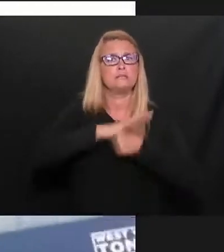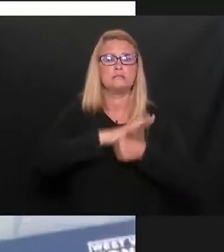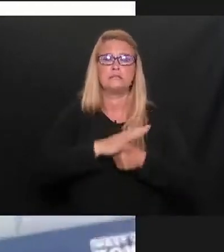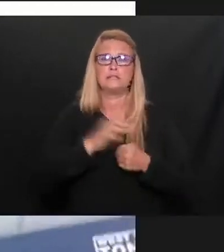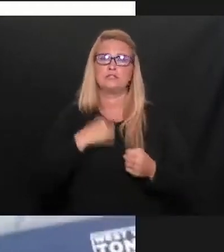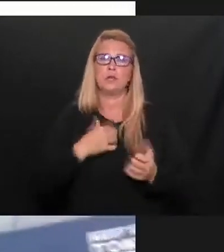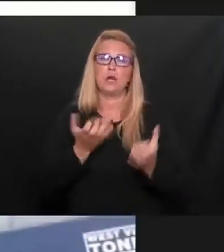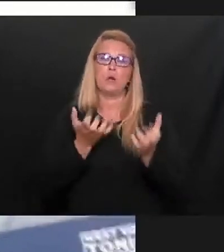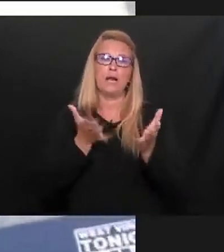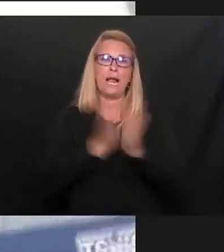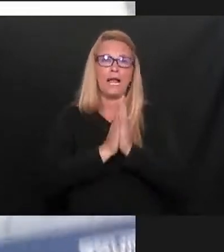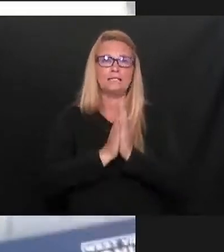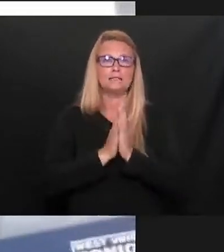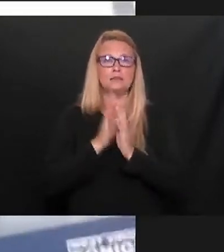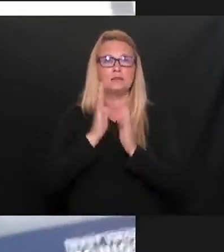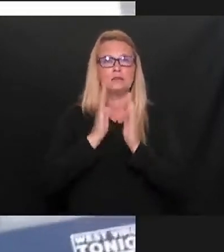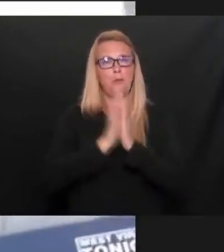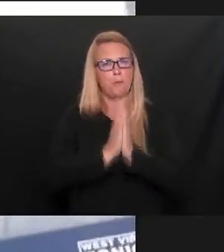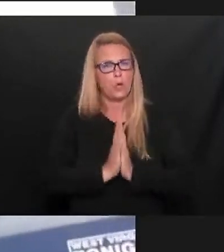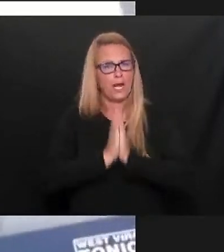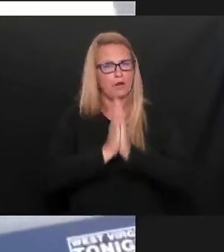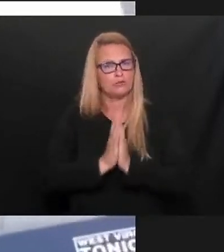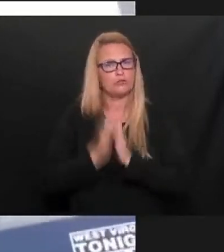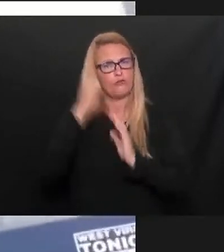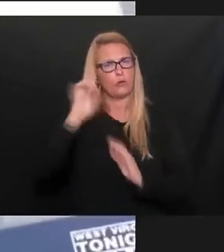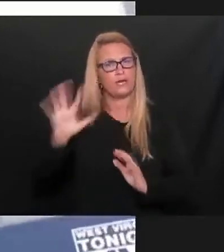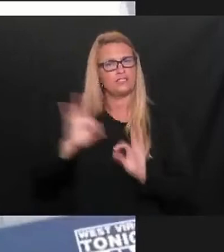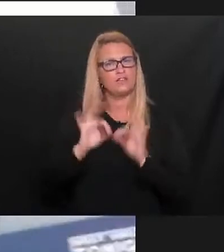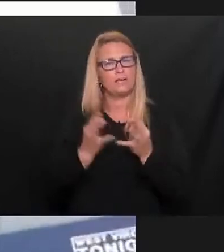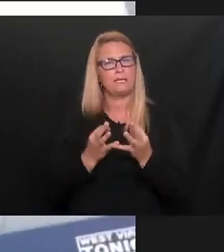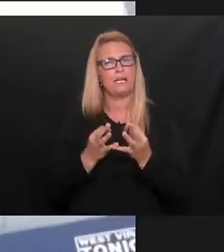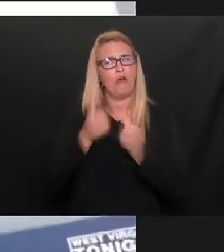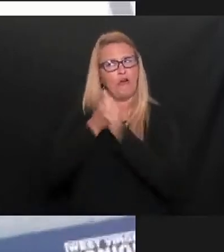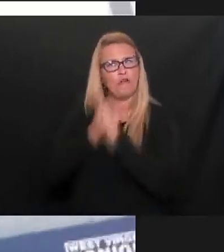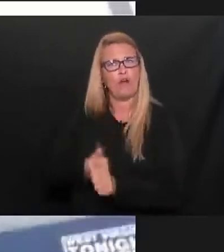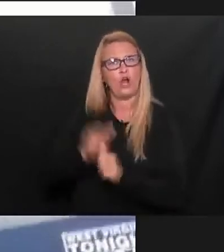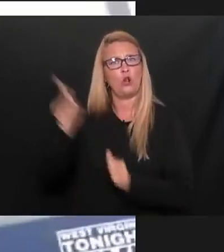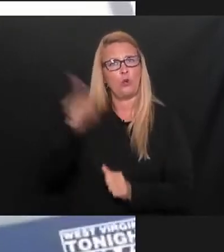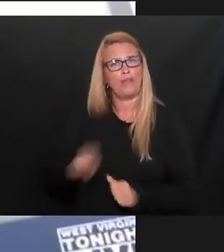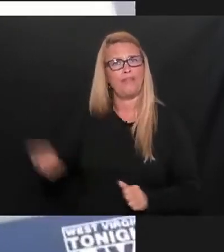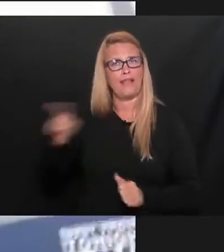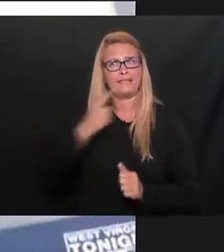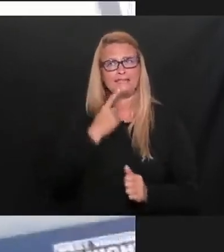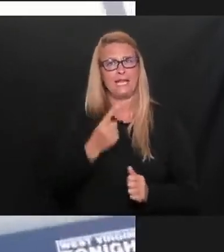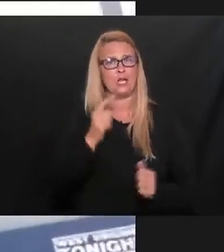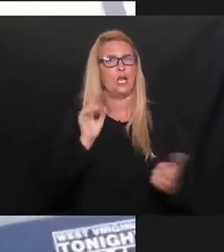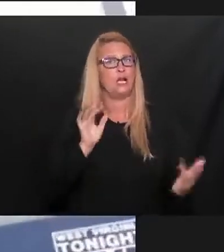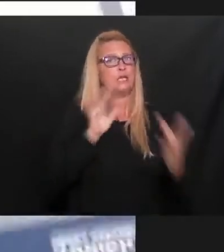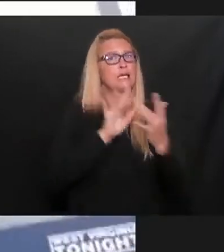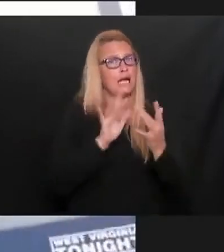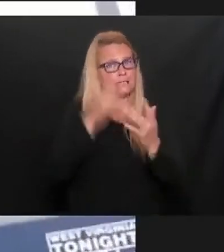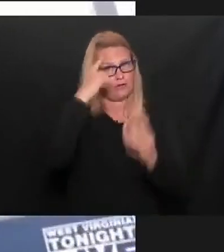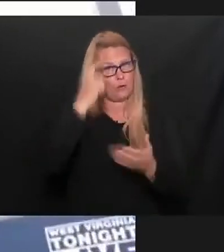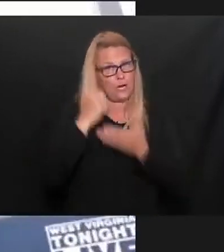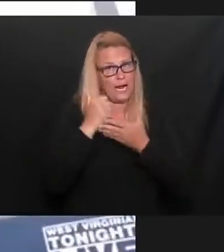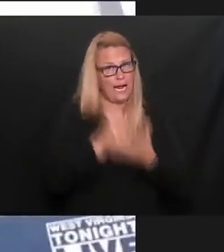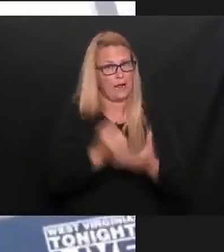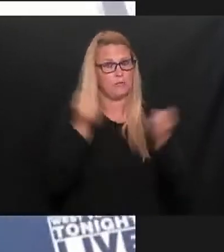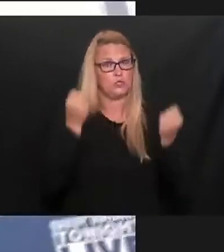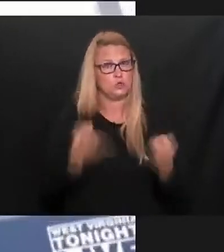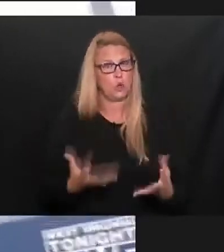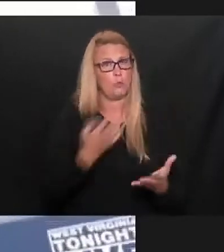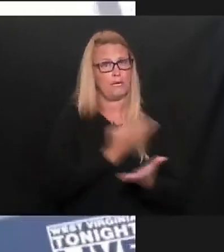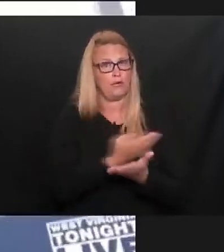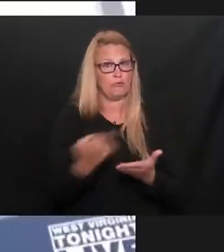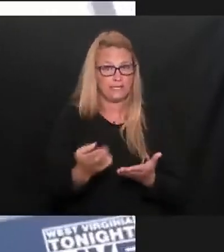your prayers for his family. But honestly, listen to Bill Crouch and Dr. Amjad when they say reach out for help. There are so many resources in this